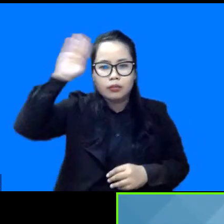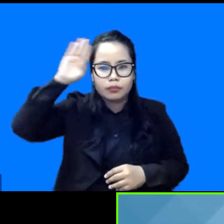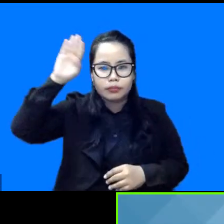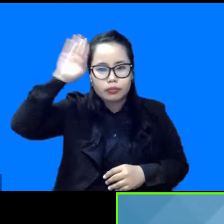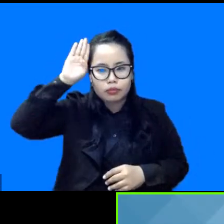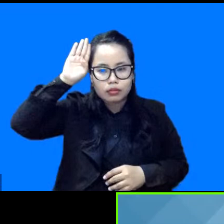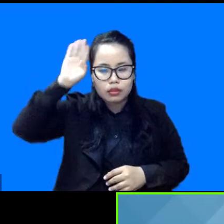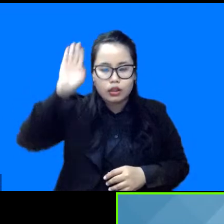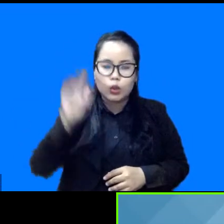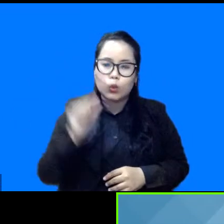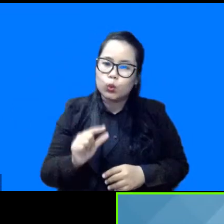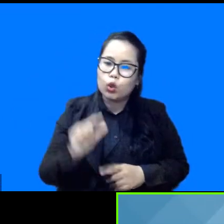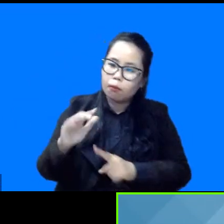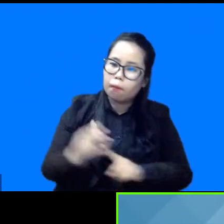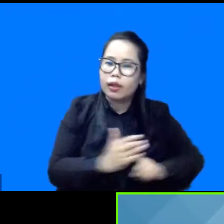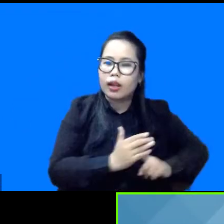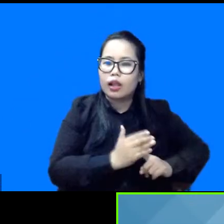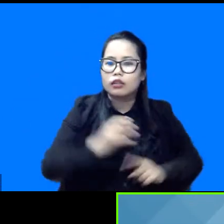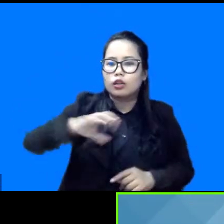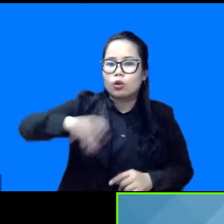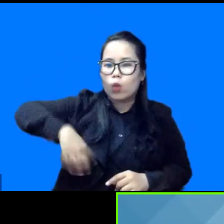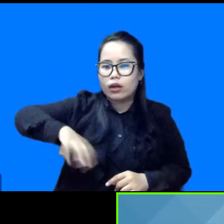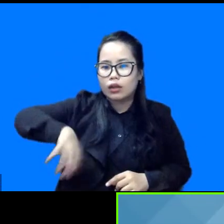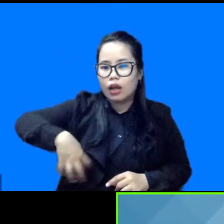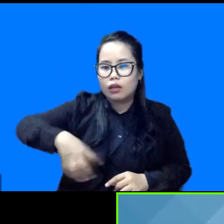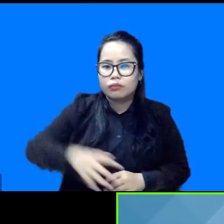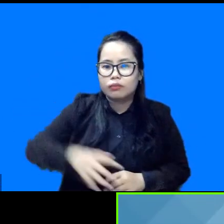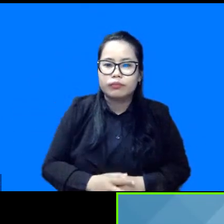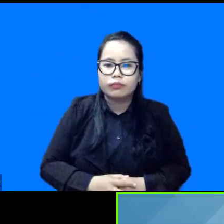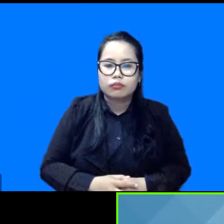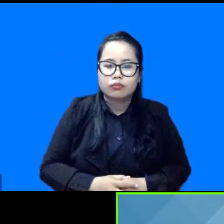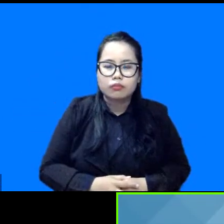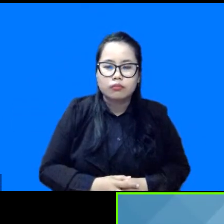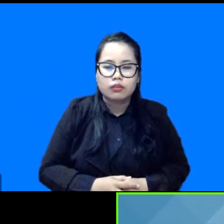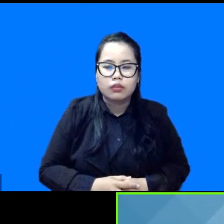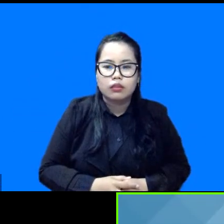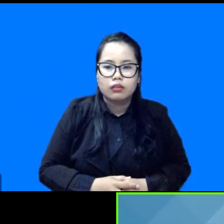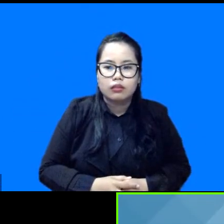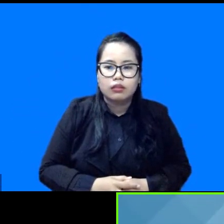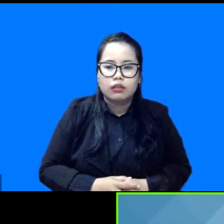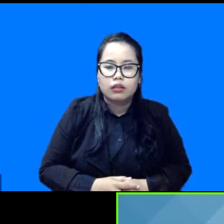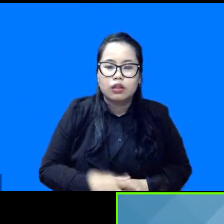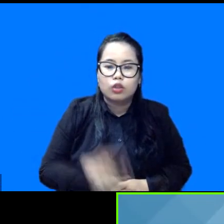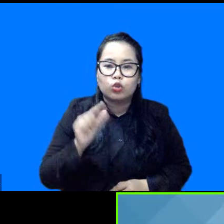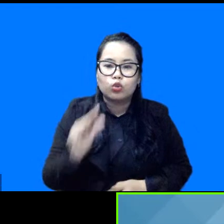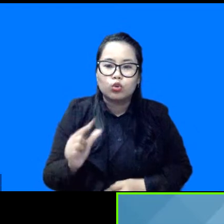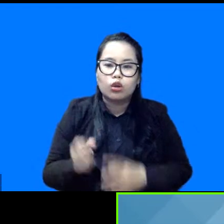example, from the projects, from the developments. So this